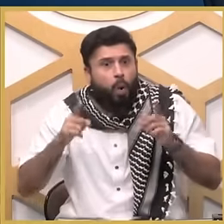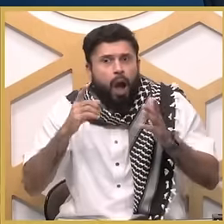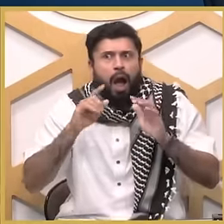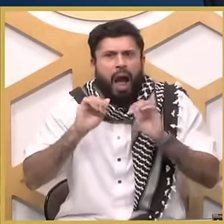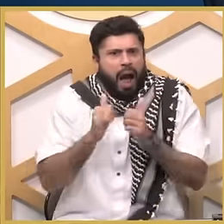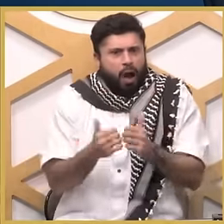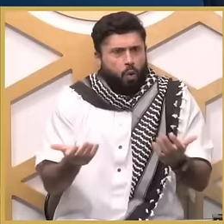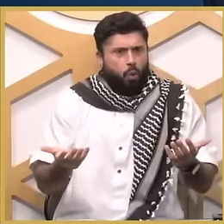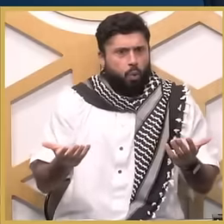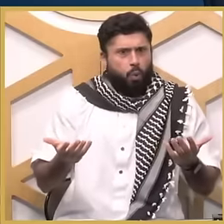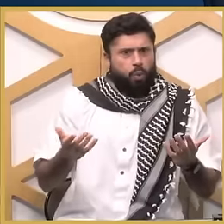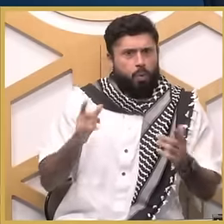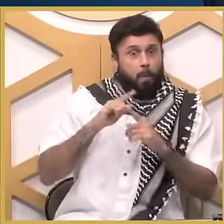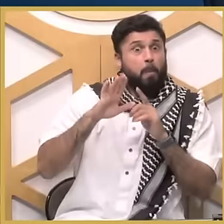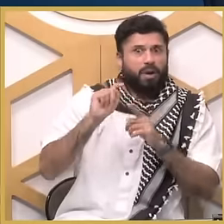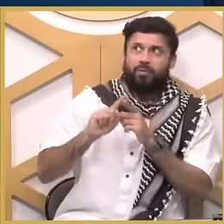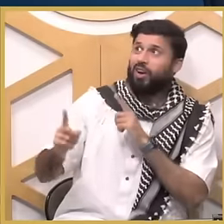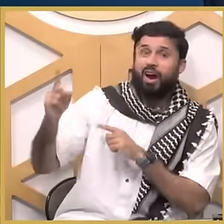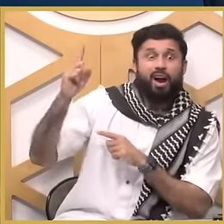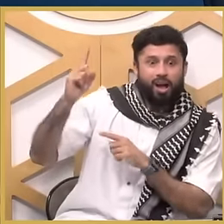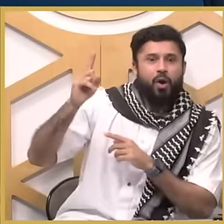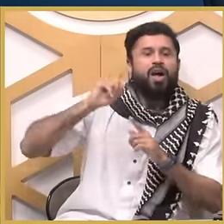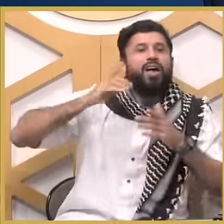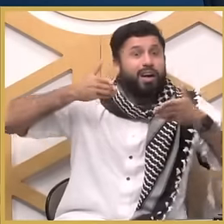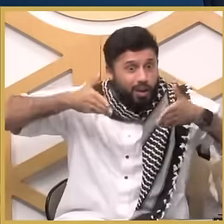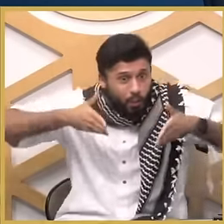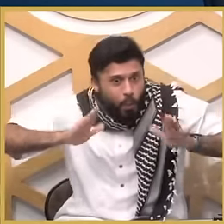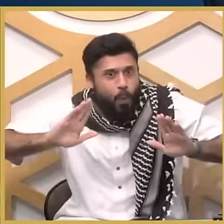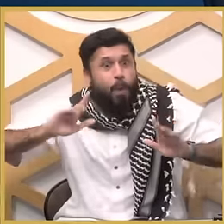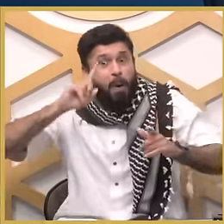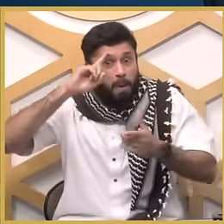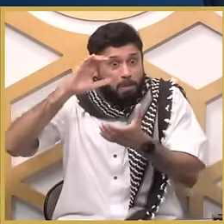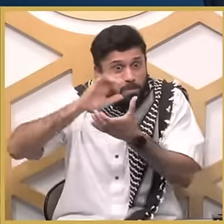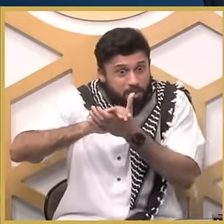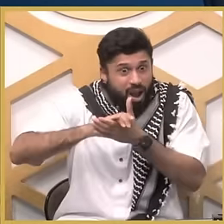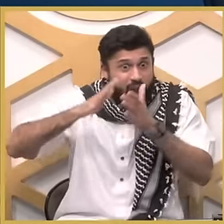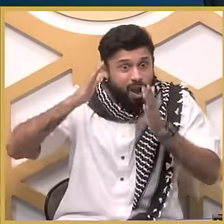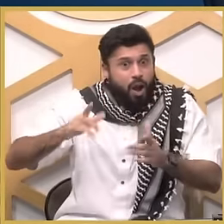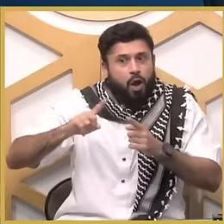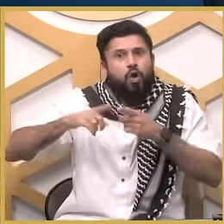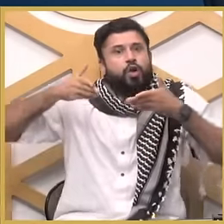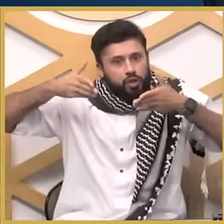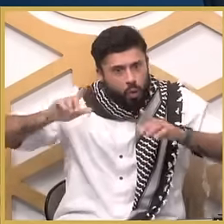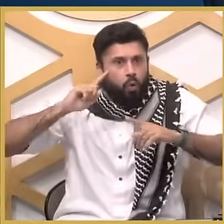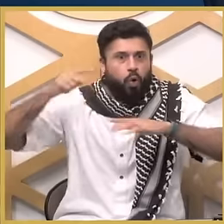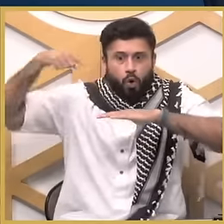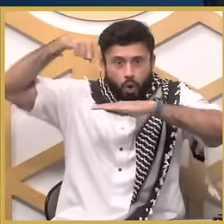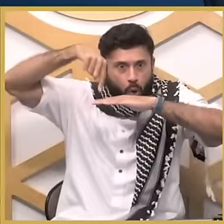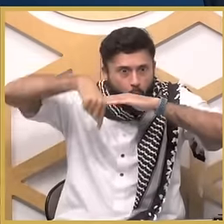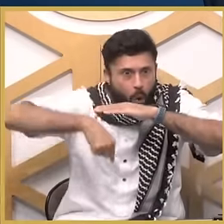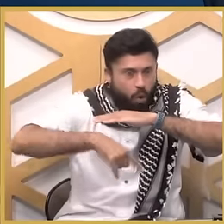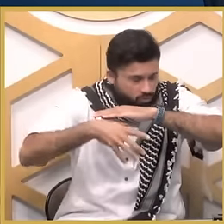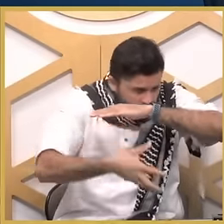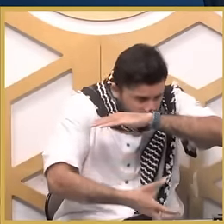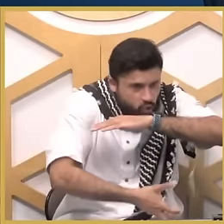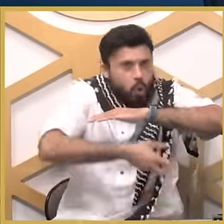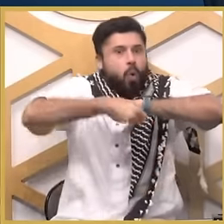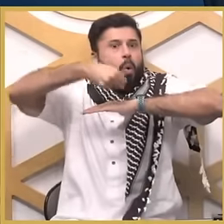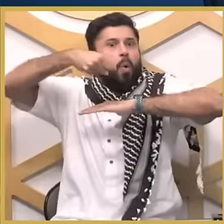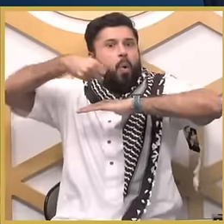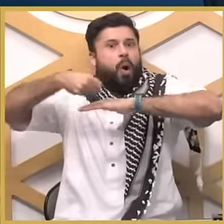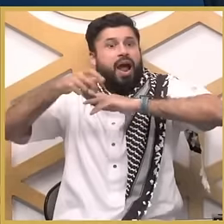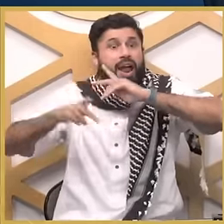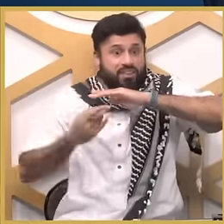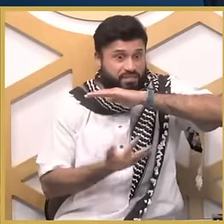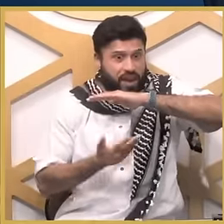to go in there and collect these people from there. Are they going to have the fear the anxiety, the worries, the